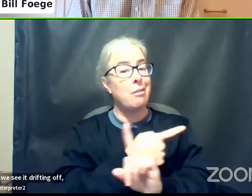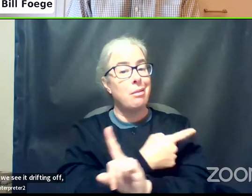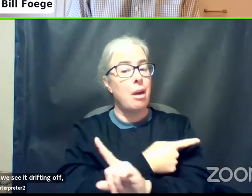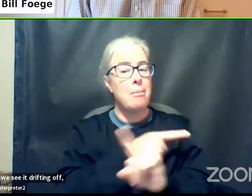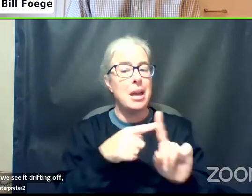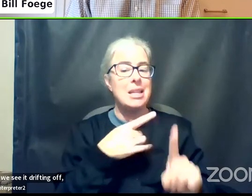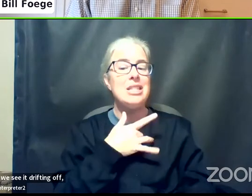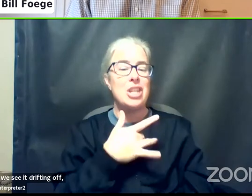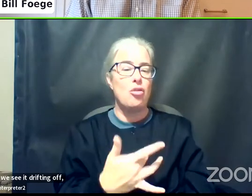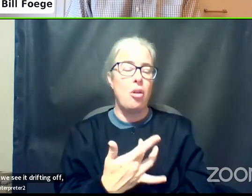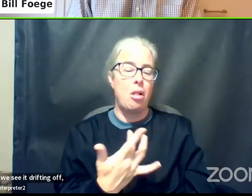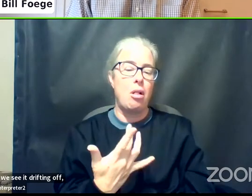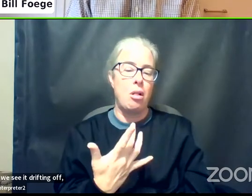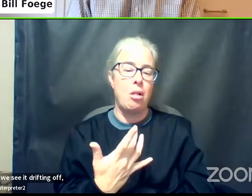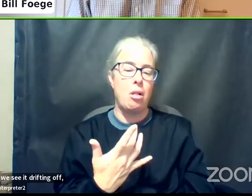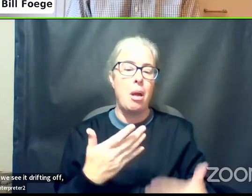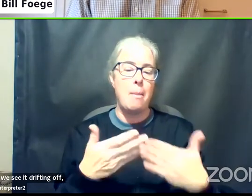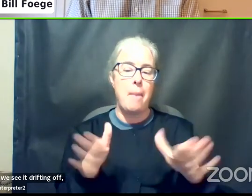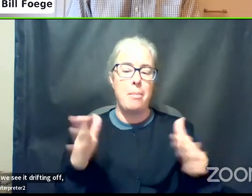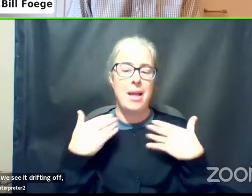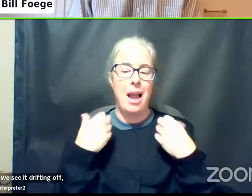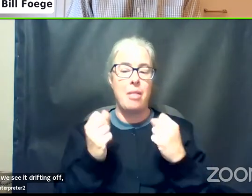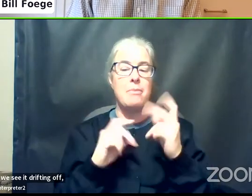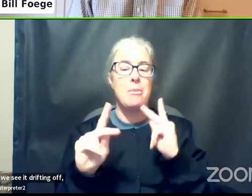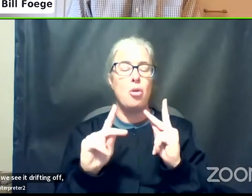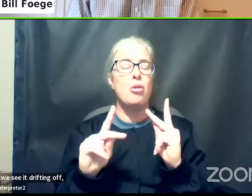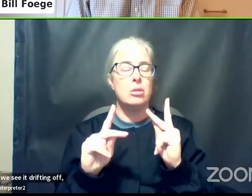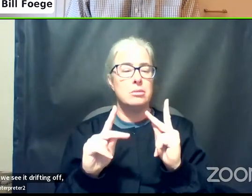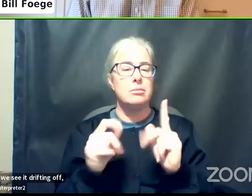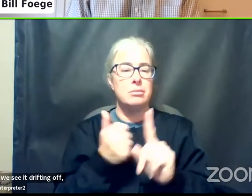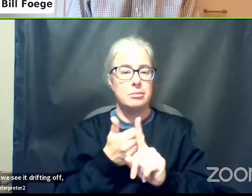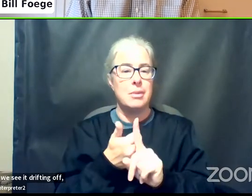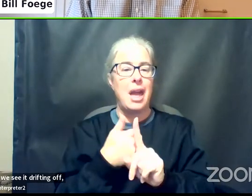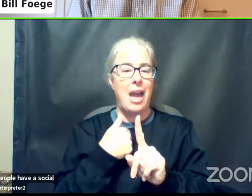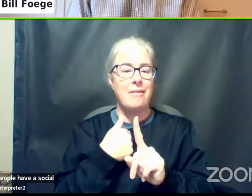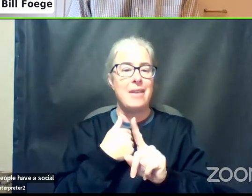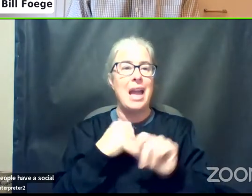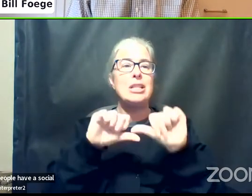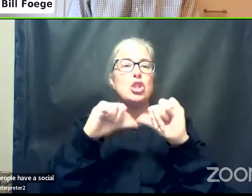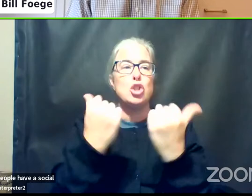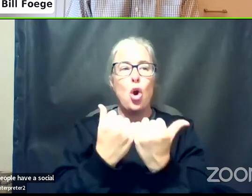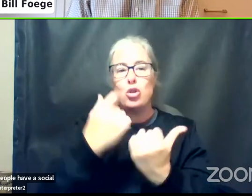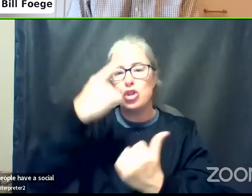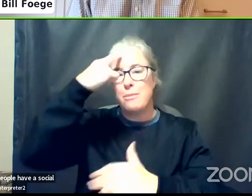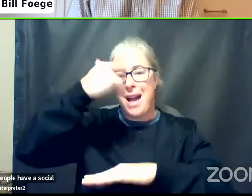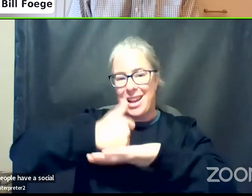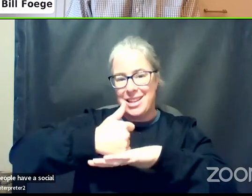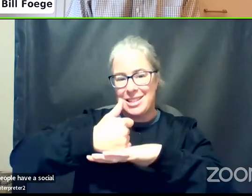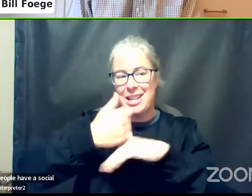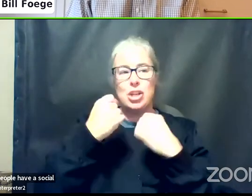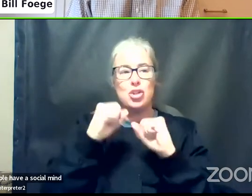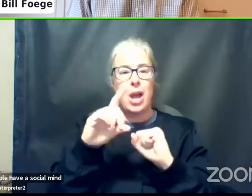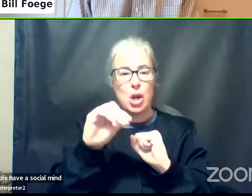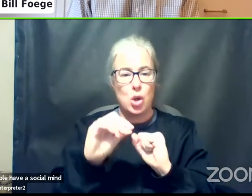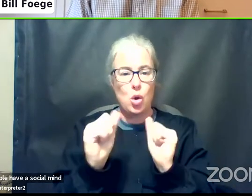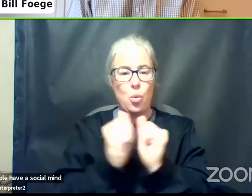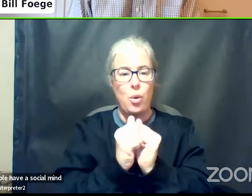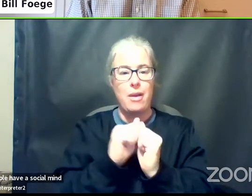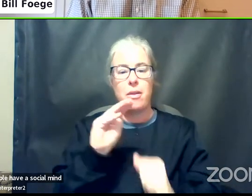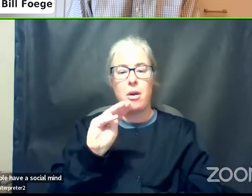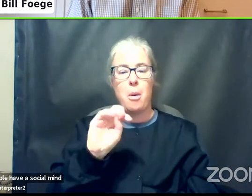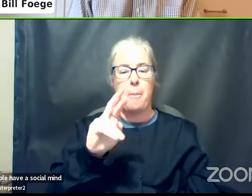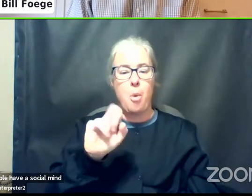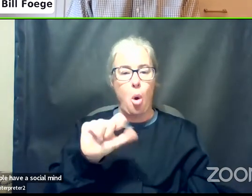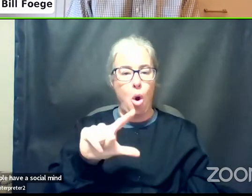in general public health people have a social mind that they're trying to do this with a moral